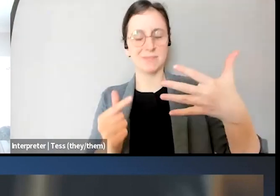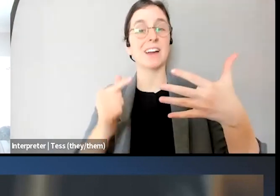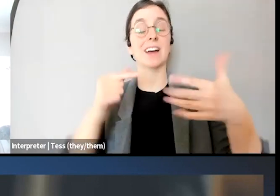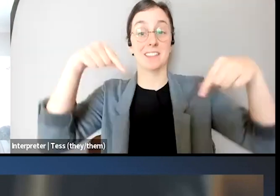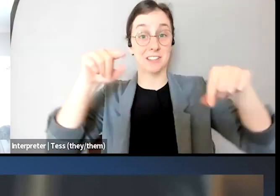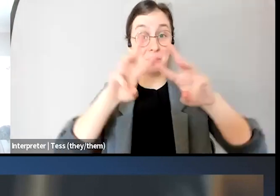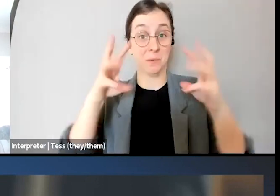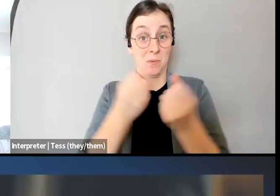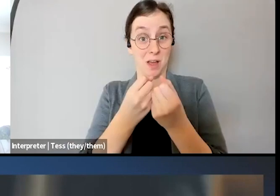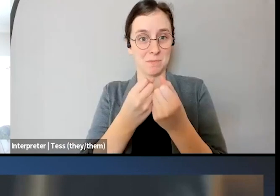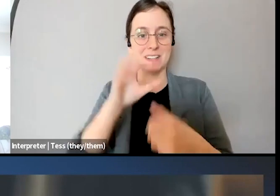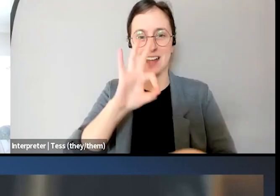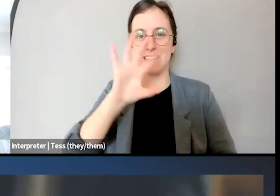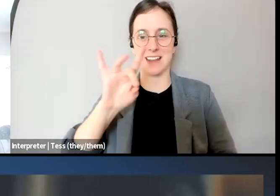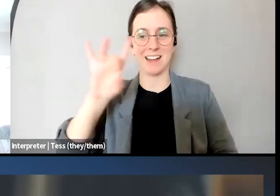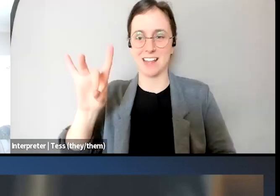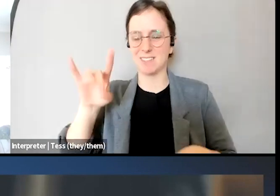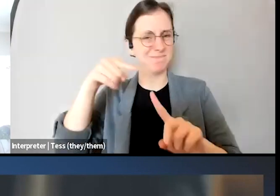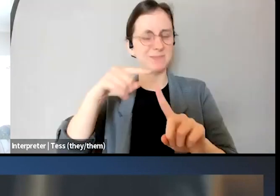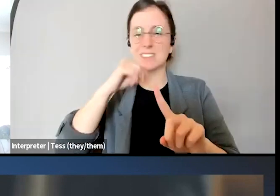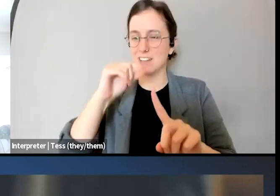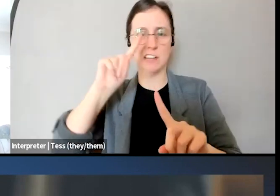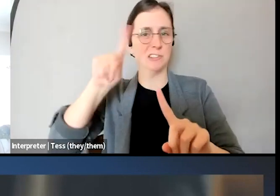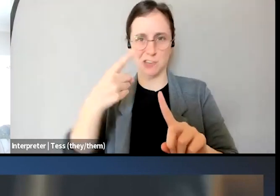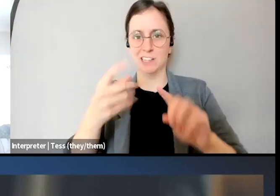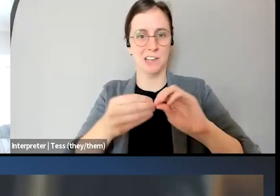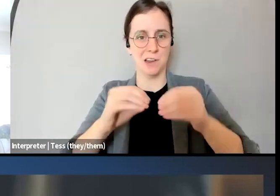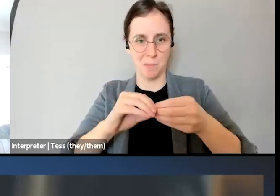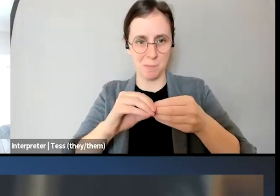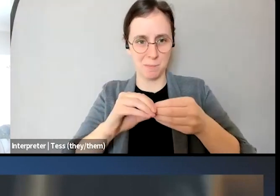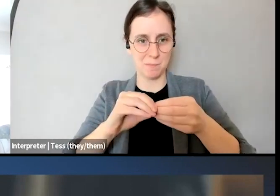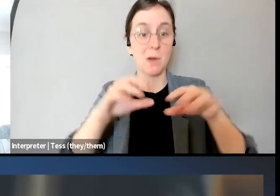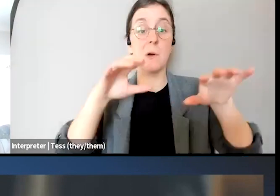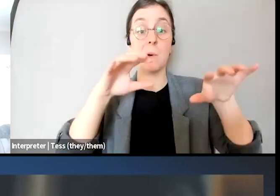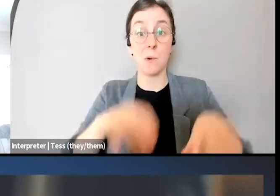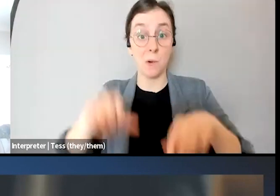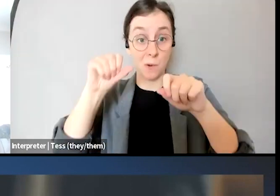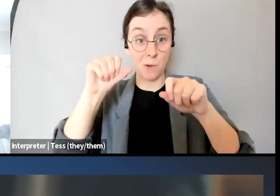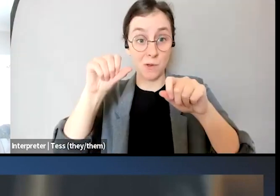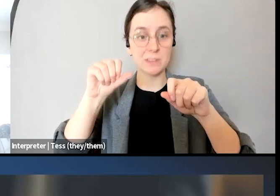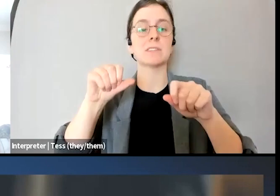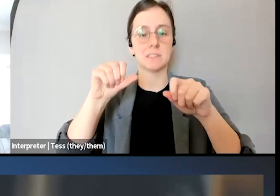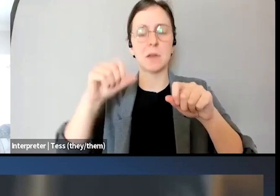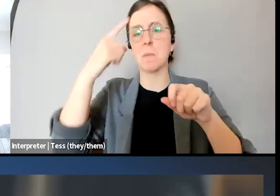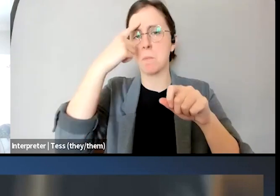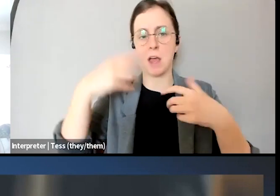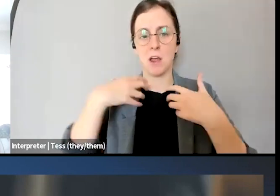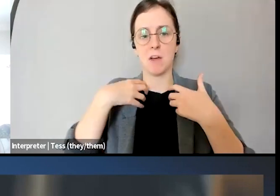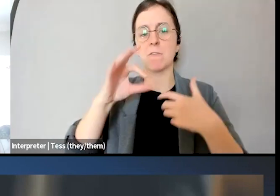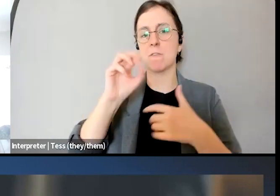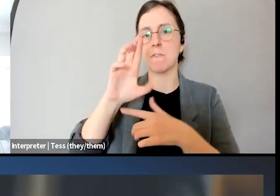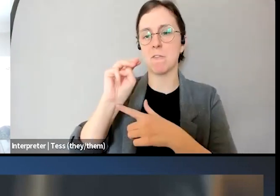Hosted by the National Academies of Science, Engineering, and Medicine's Forum on Mental Health and Substance Use